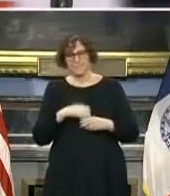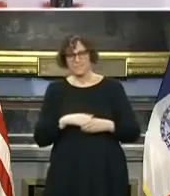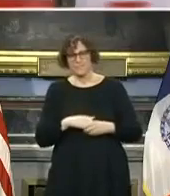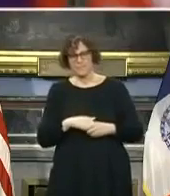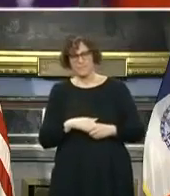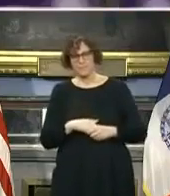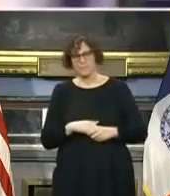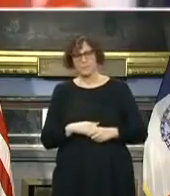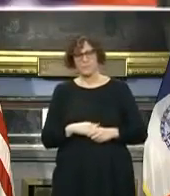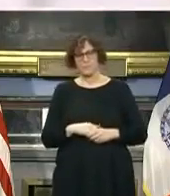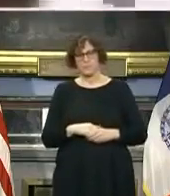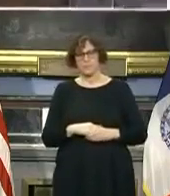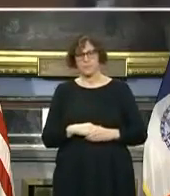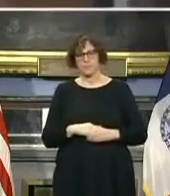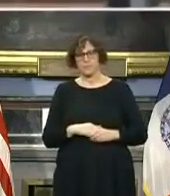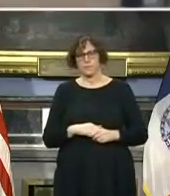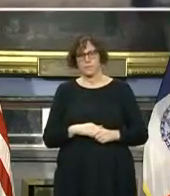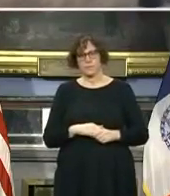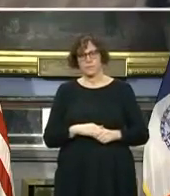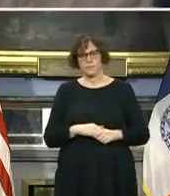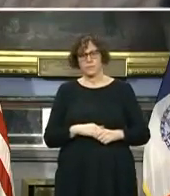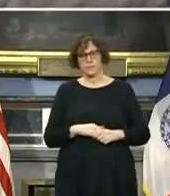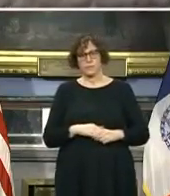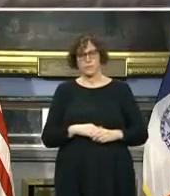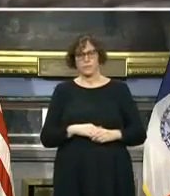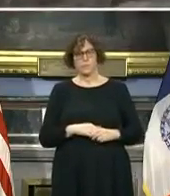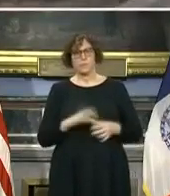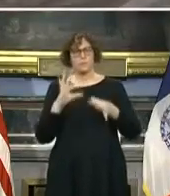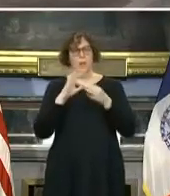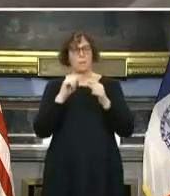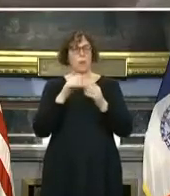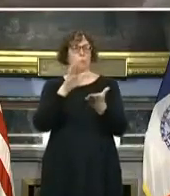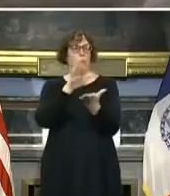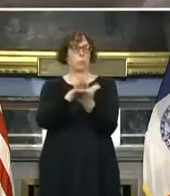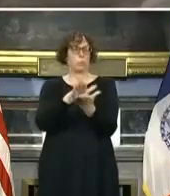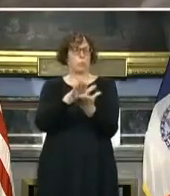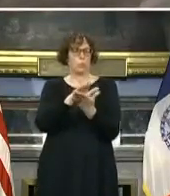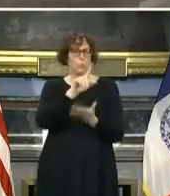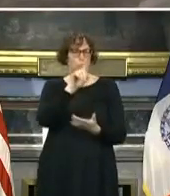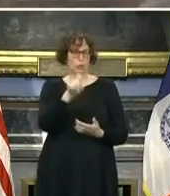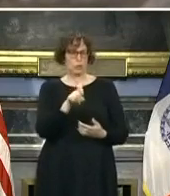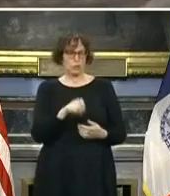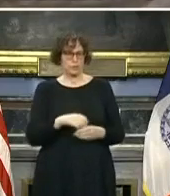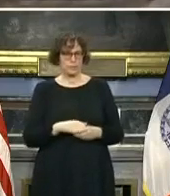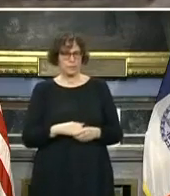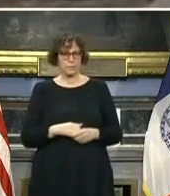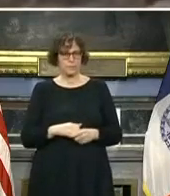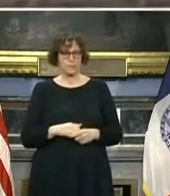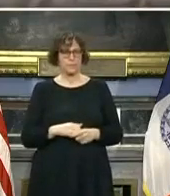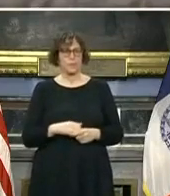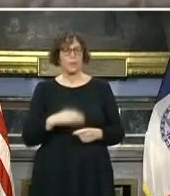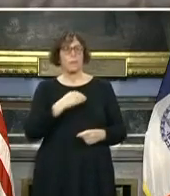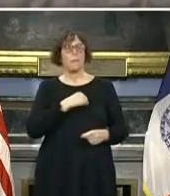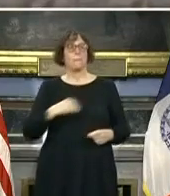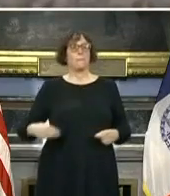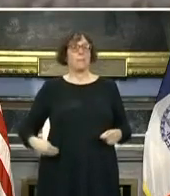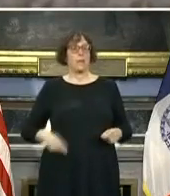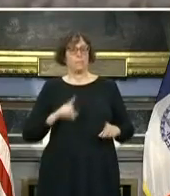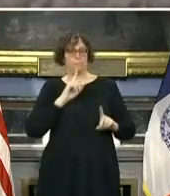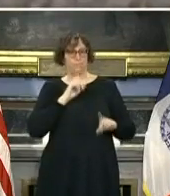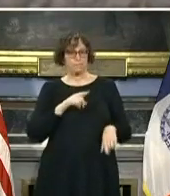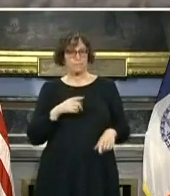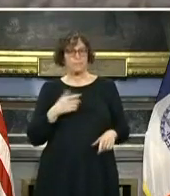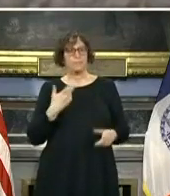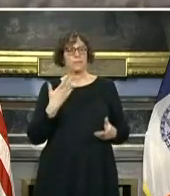Thank you for the question. And again, I was a public school parent for the whole time that my kids went to school, and I want to amplify what